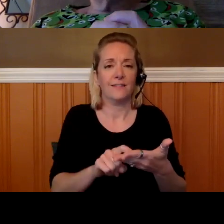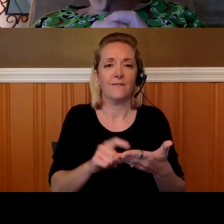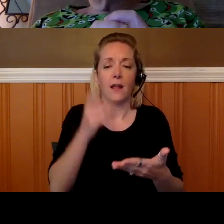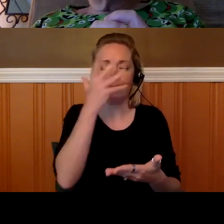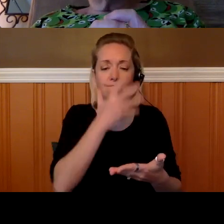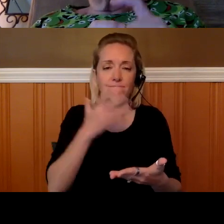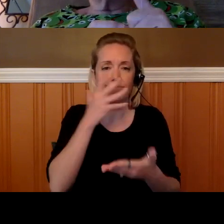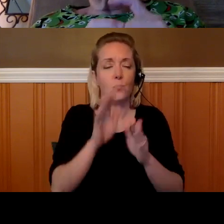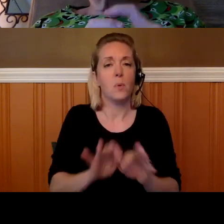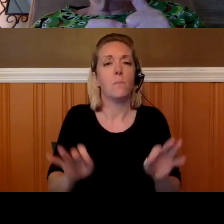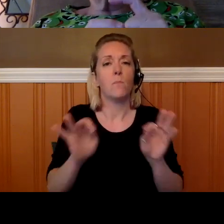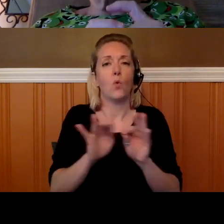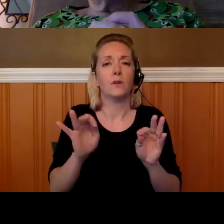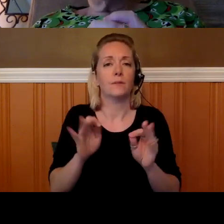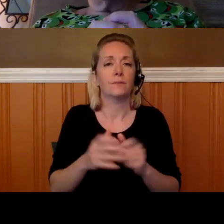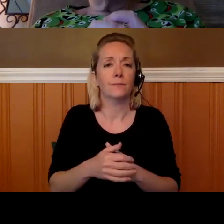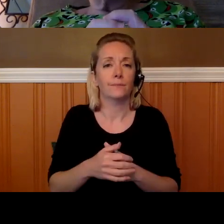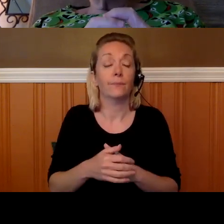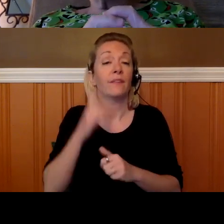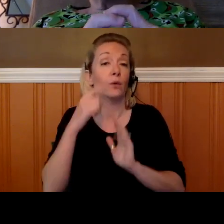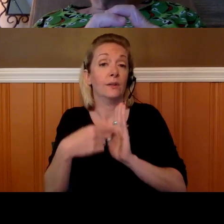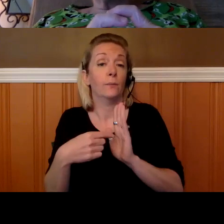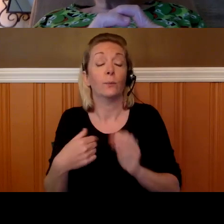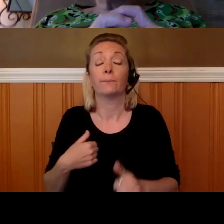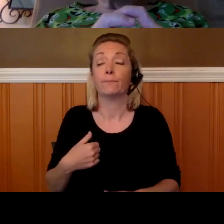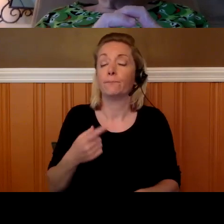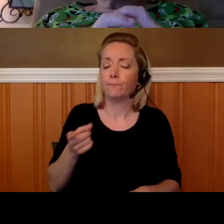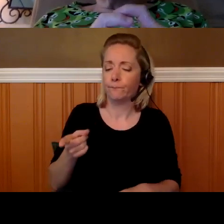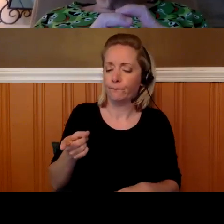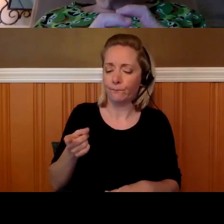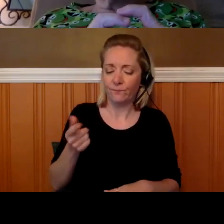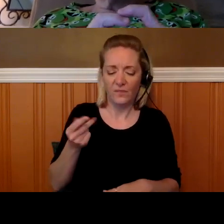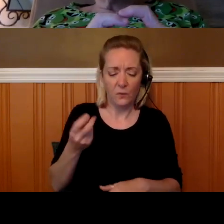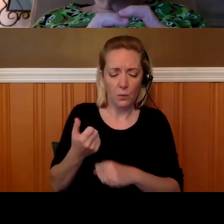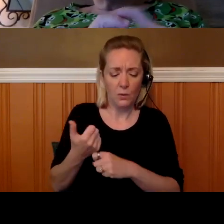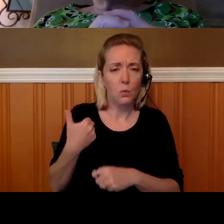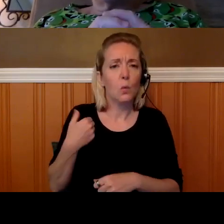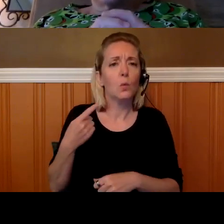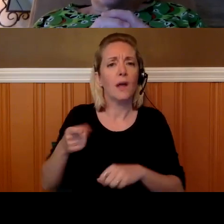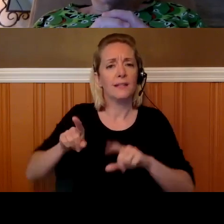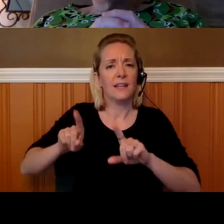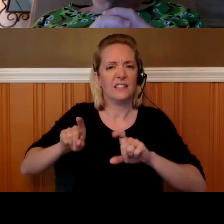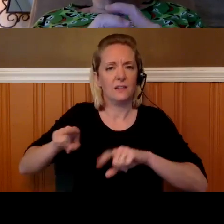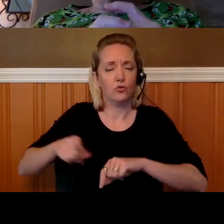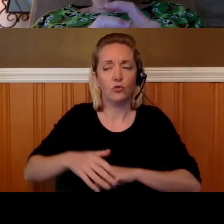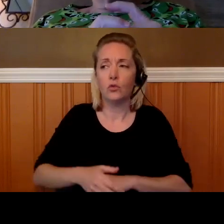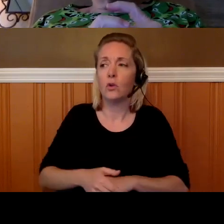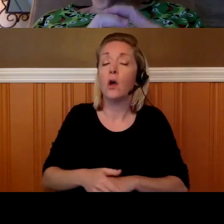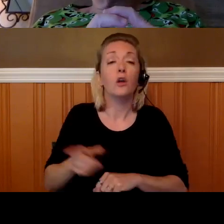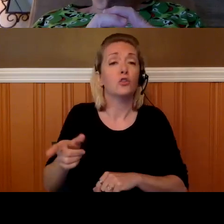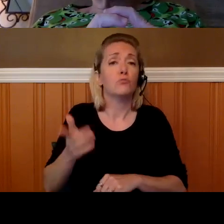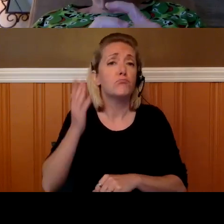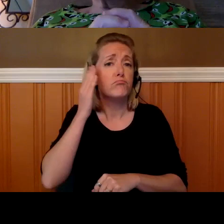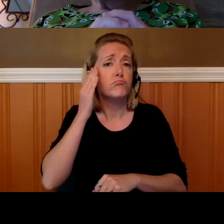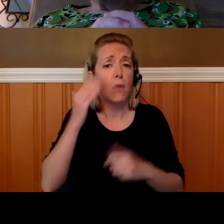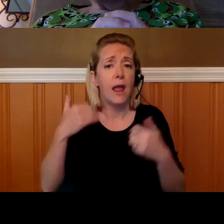for example, I tested her a couple years ago, and she knows animals pretty